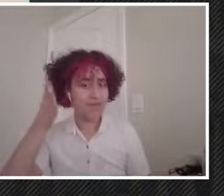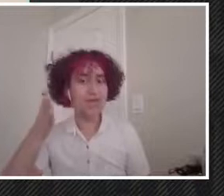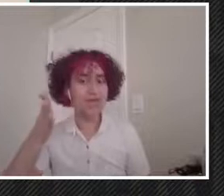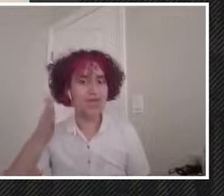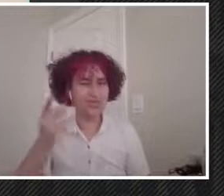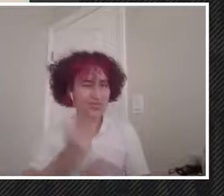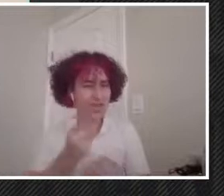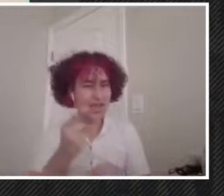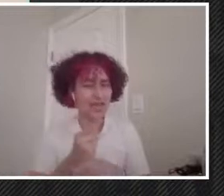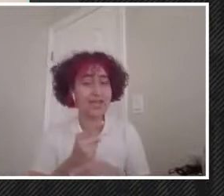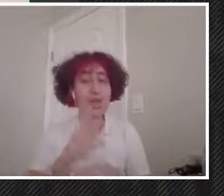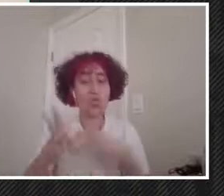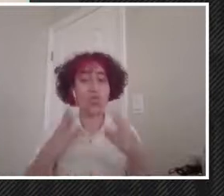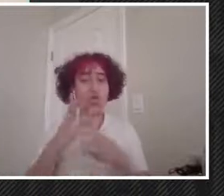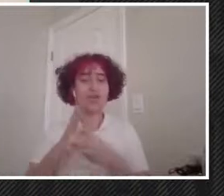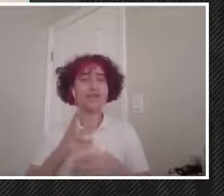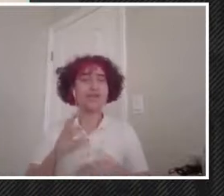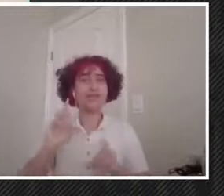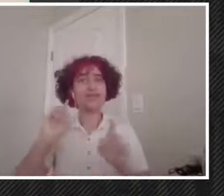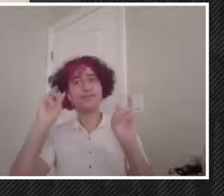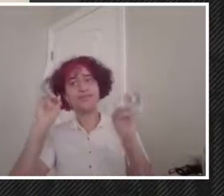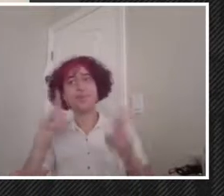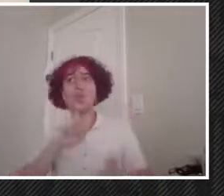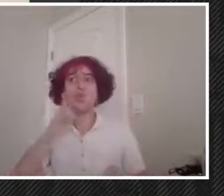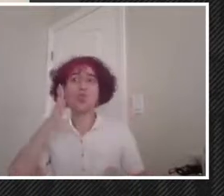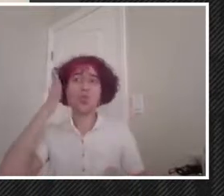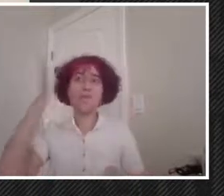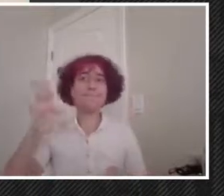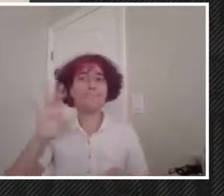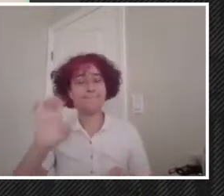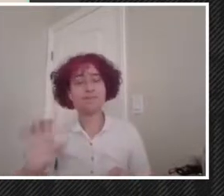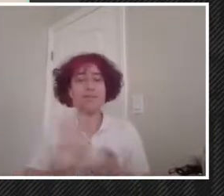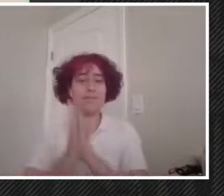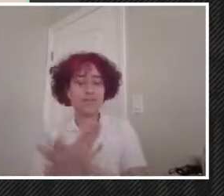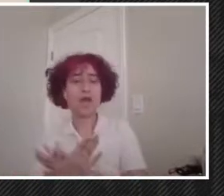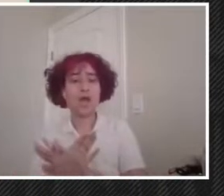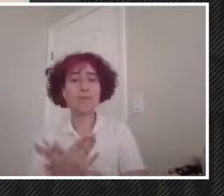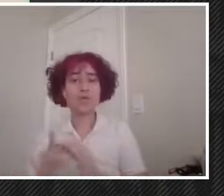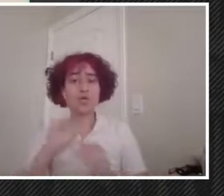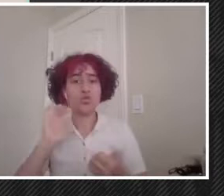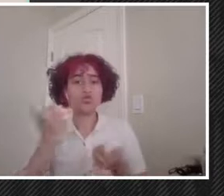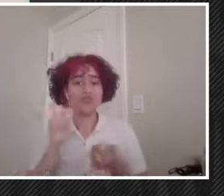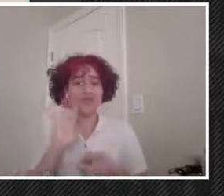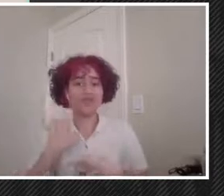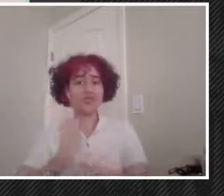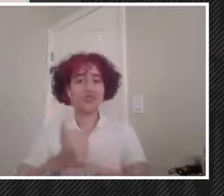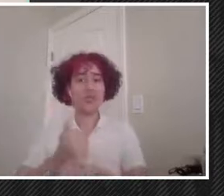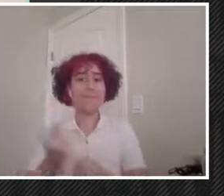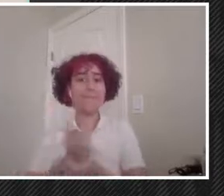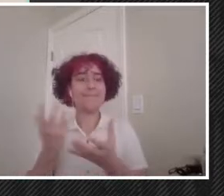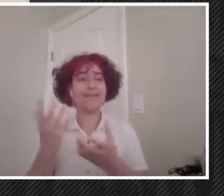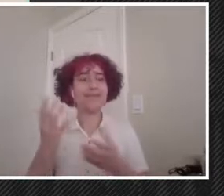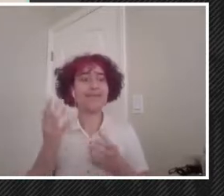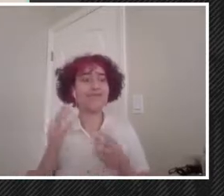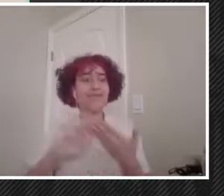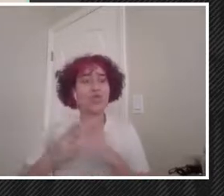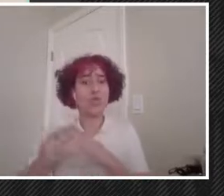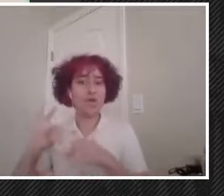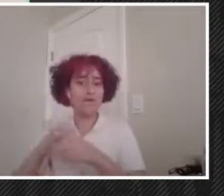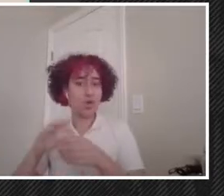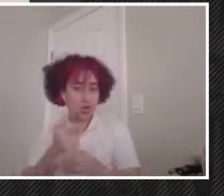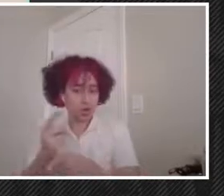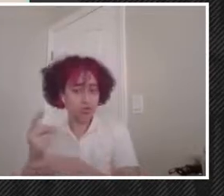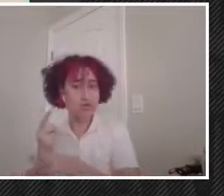voting rights. We know locally that so many legislators are trying to take on, especially in places like Georgia,